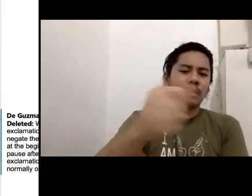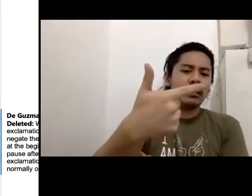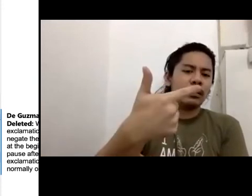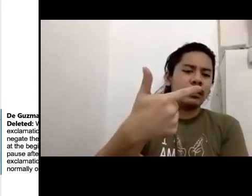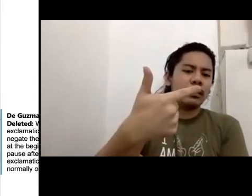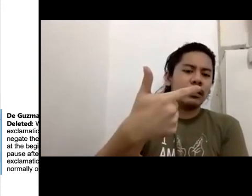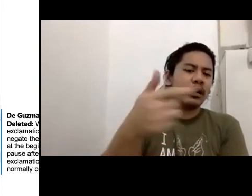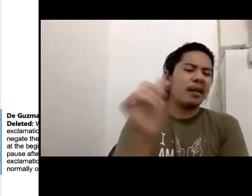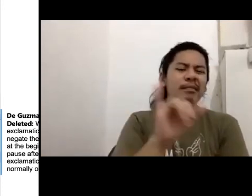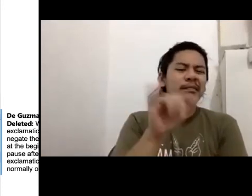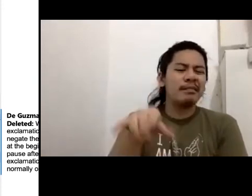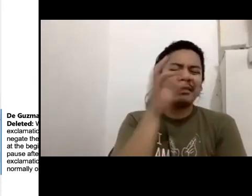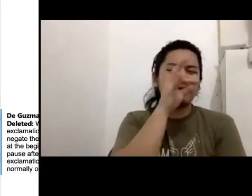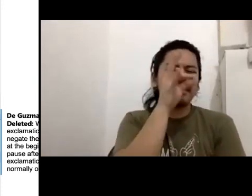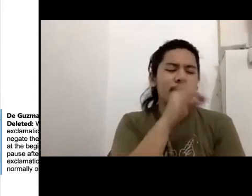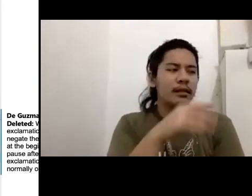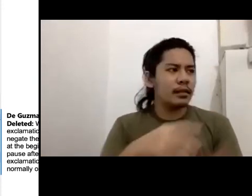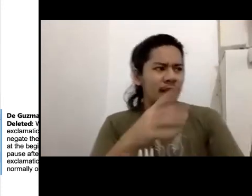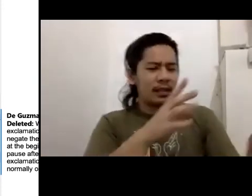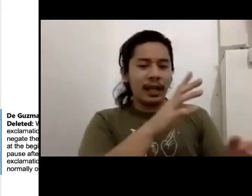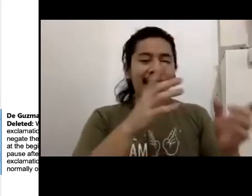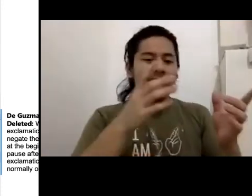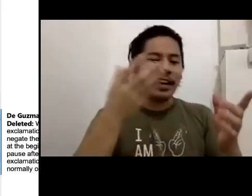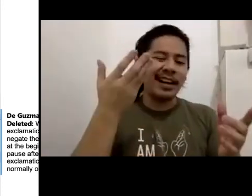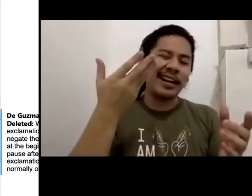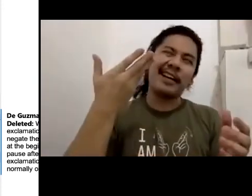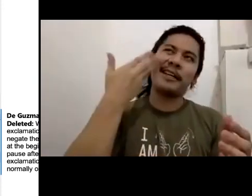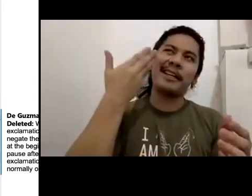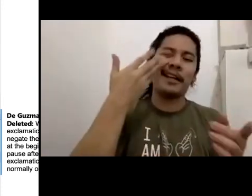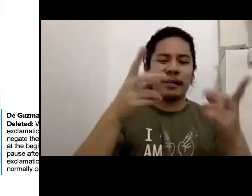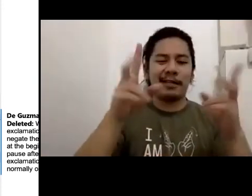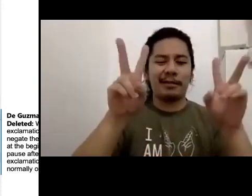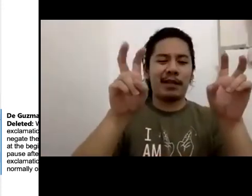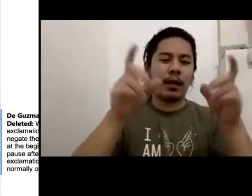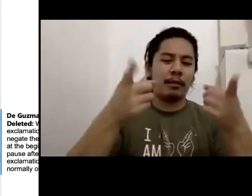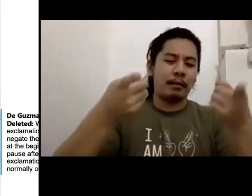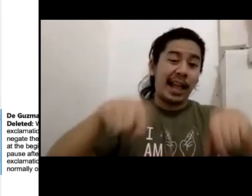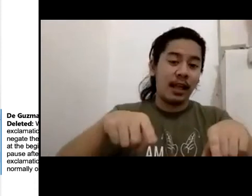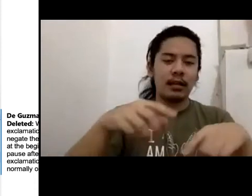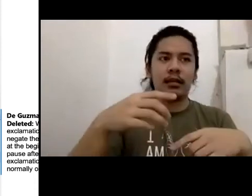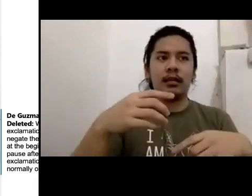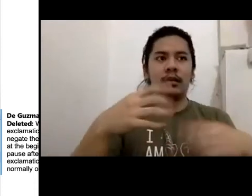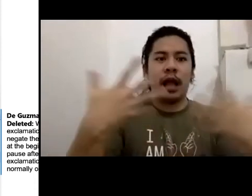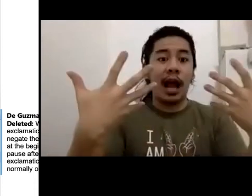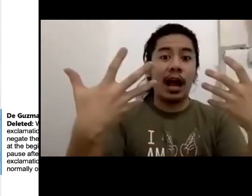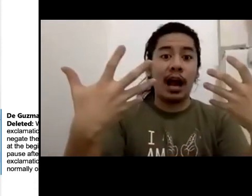For no and not, in Tagalog, it's wag.